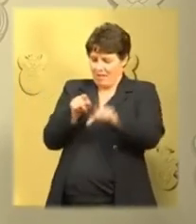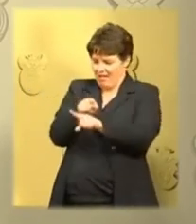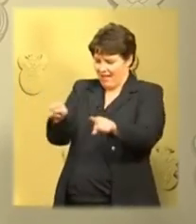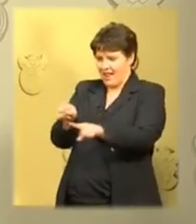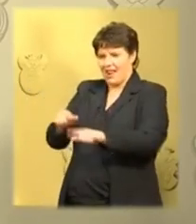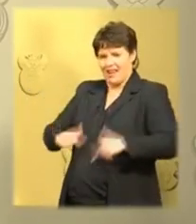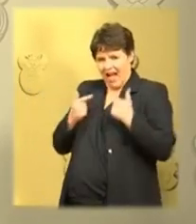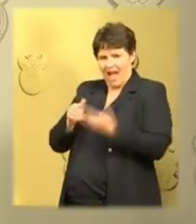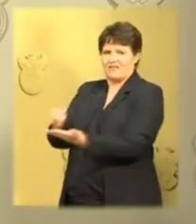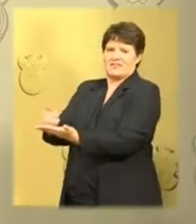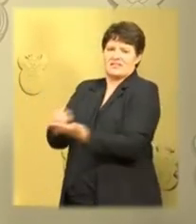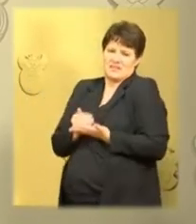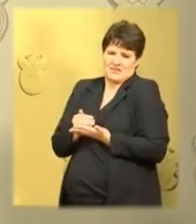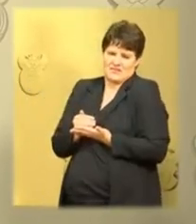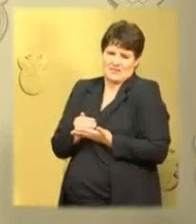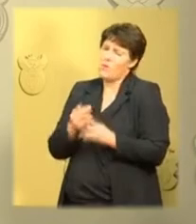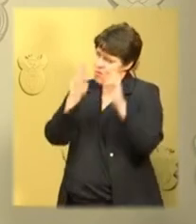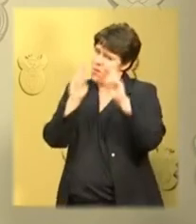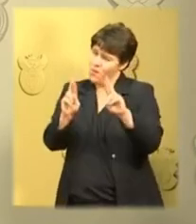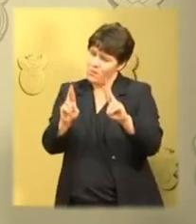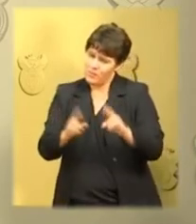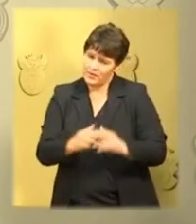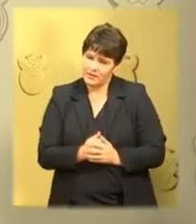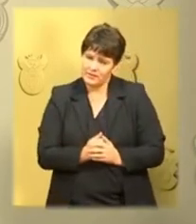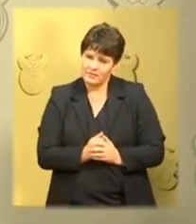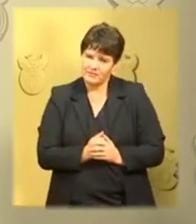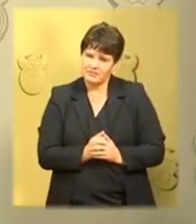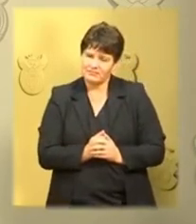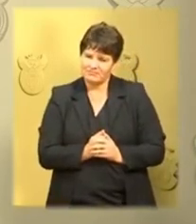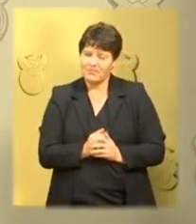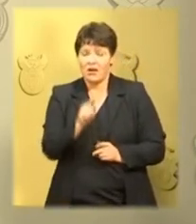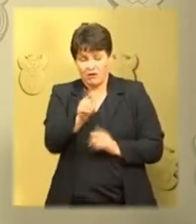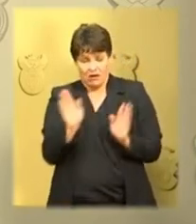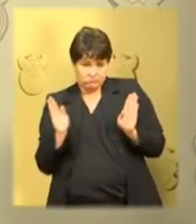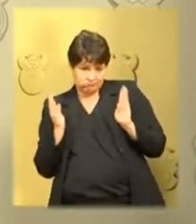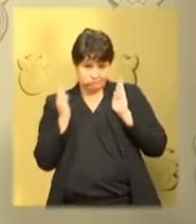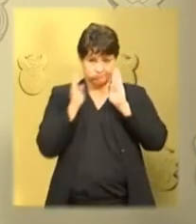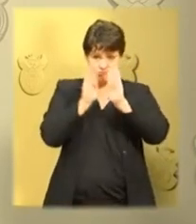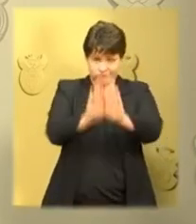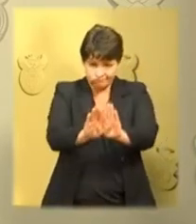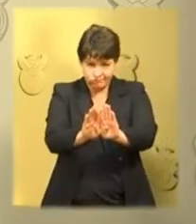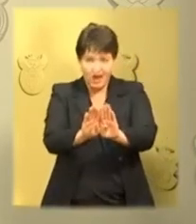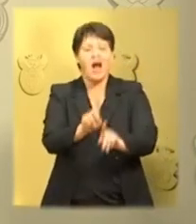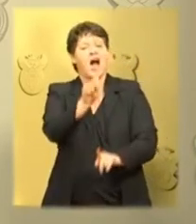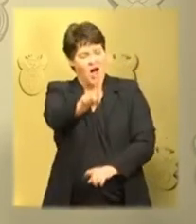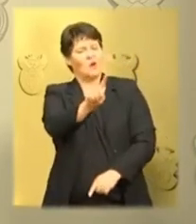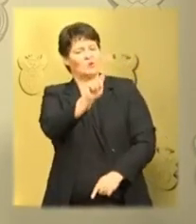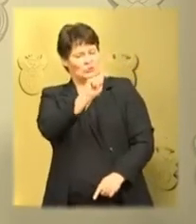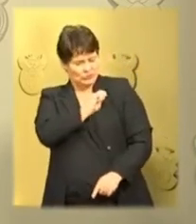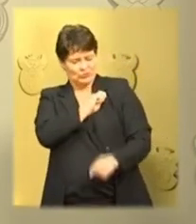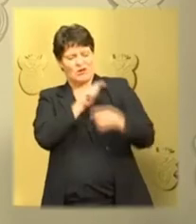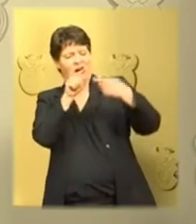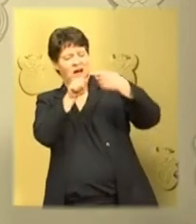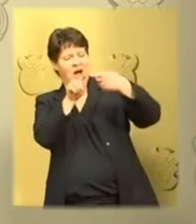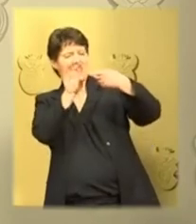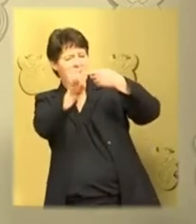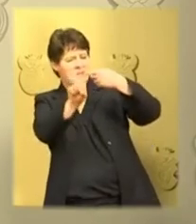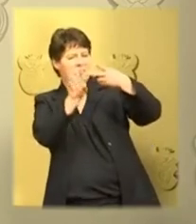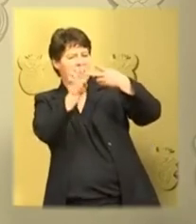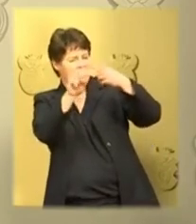There is clear evidence that the lockdown has been working. Together with other measures we have